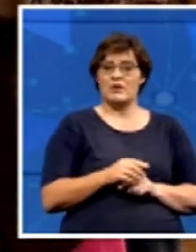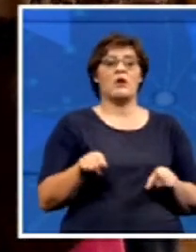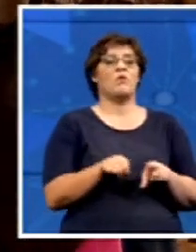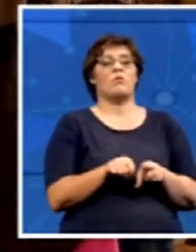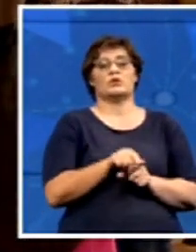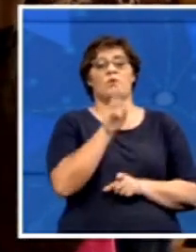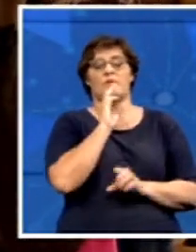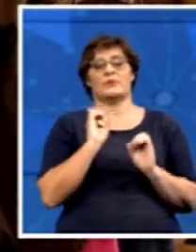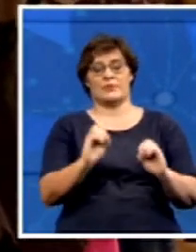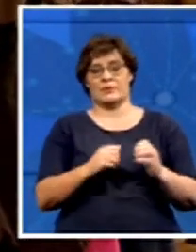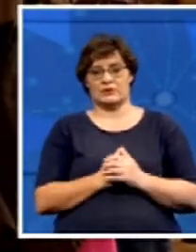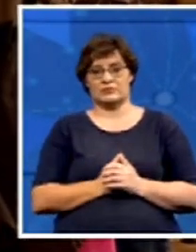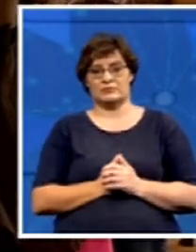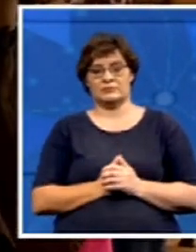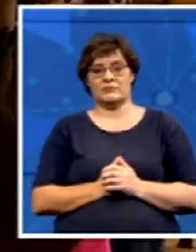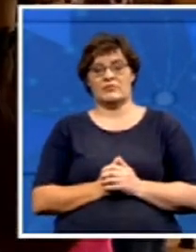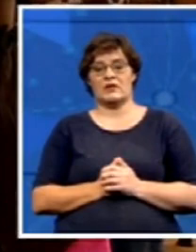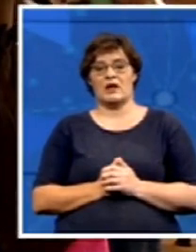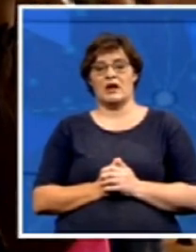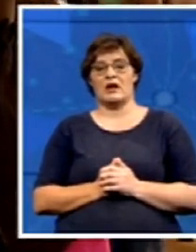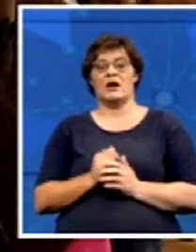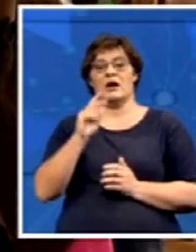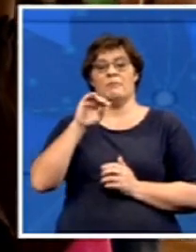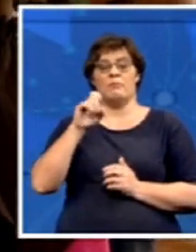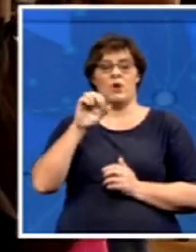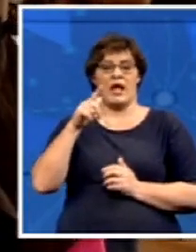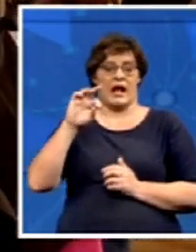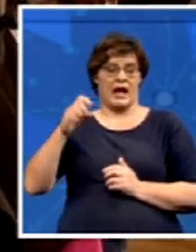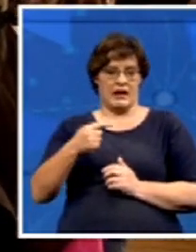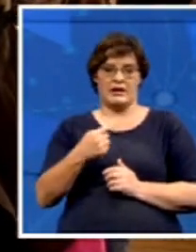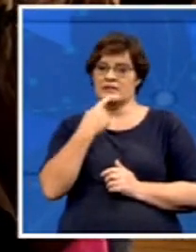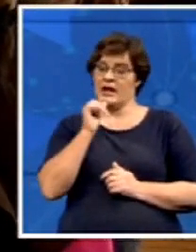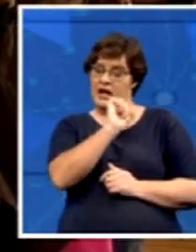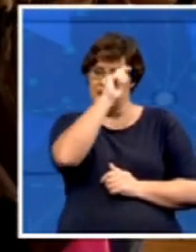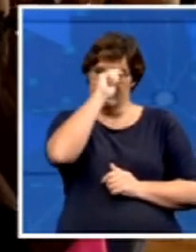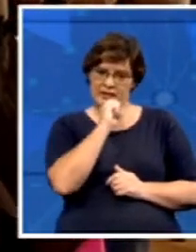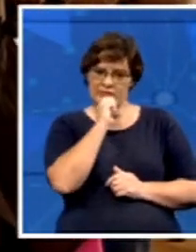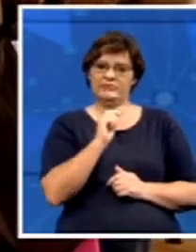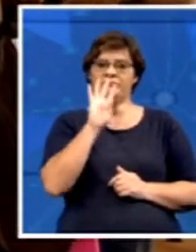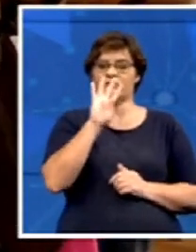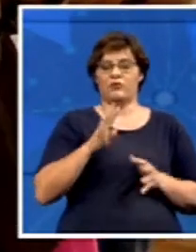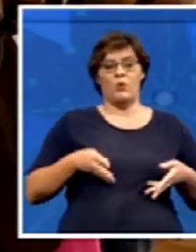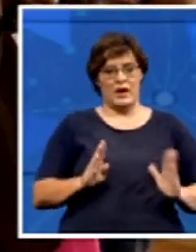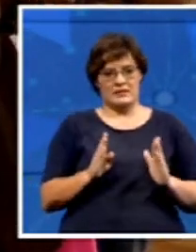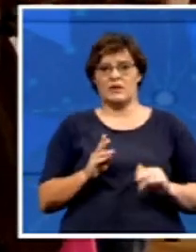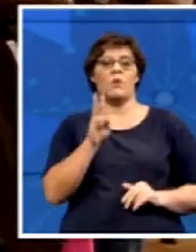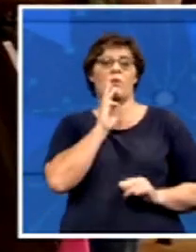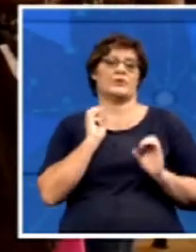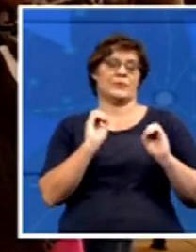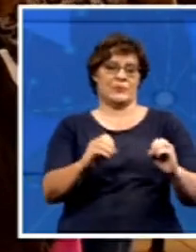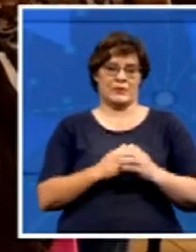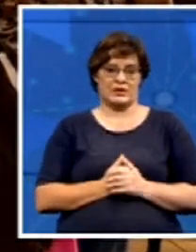editors, Mepuleng, also tells me that her son, who lives in Fourways, there's also no water in certain areas there.